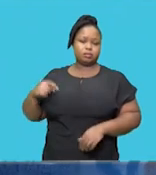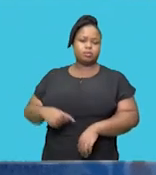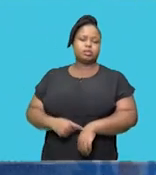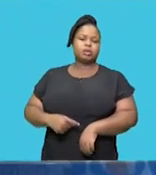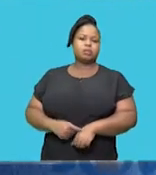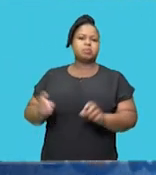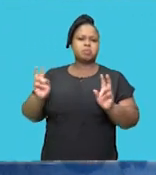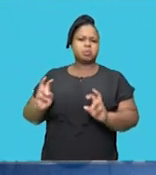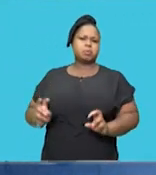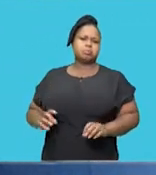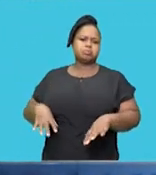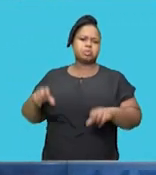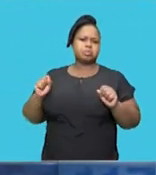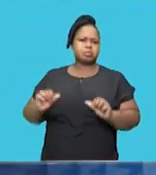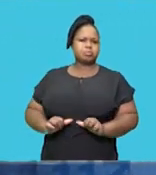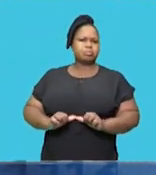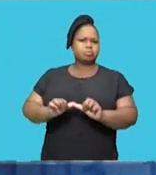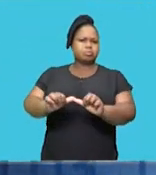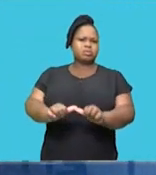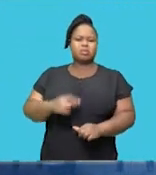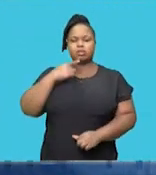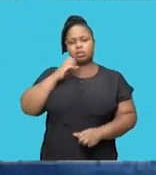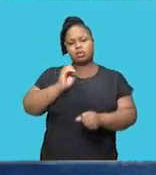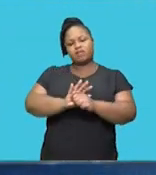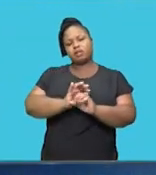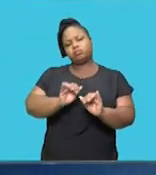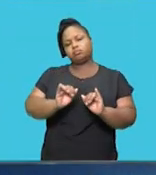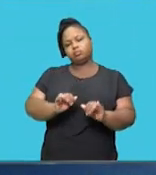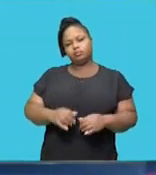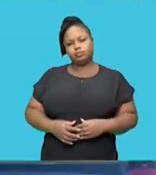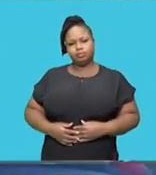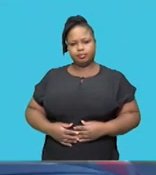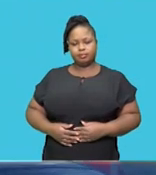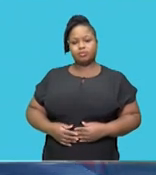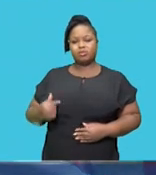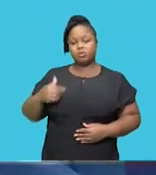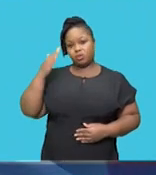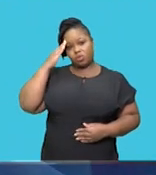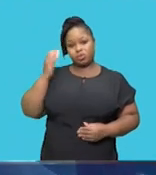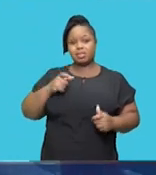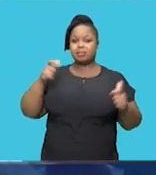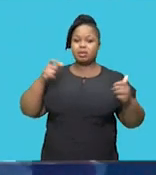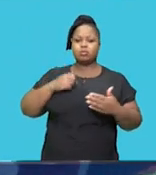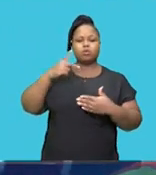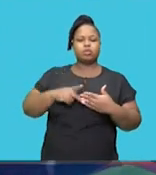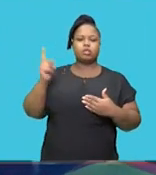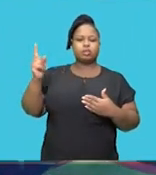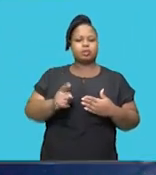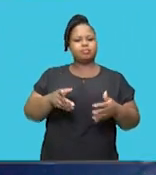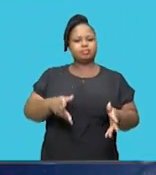yombane. Kwaye besithi oku kuyabachaphazela kakhulu. We know there's a big project coming here where people